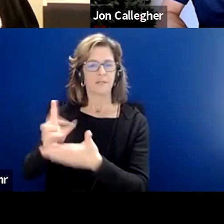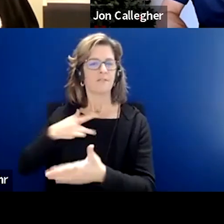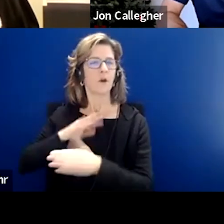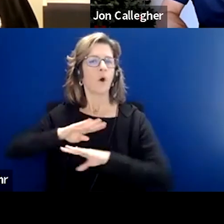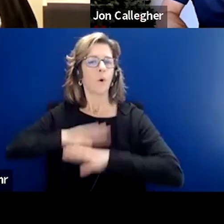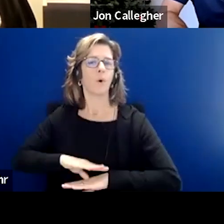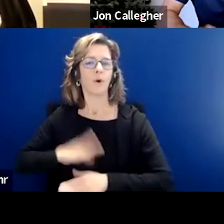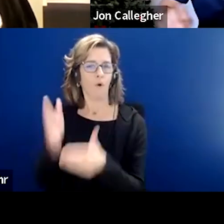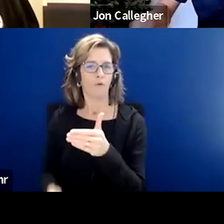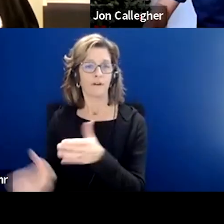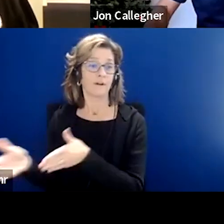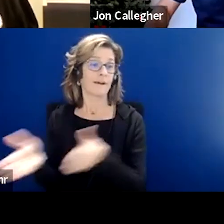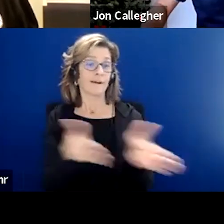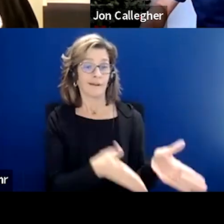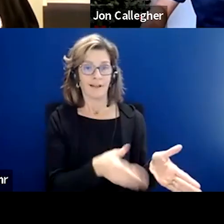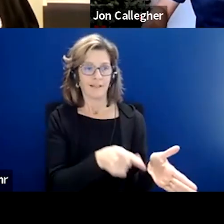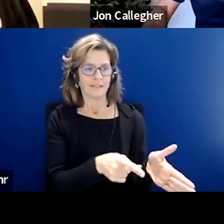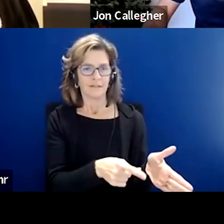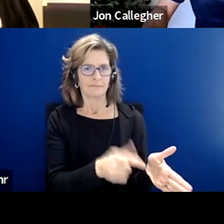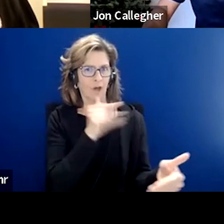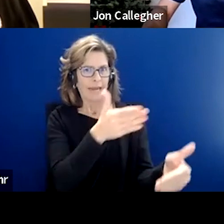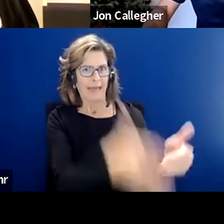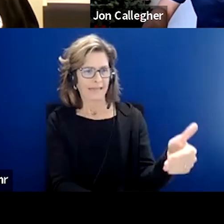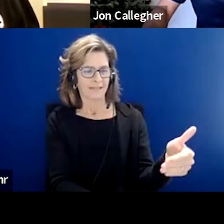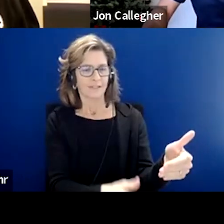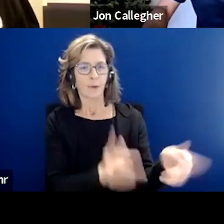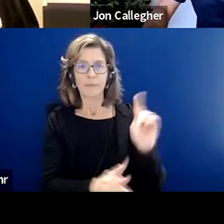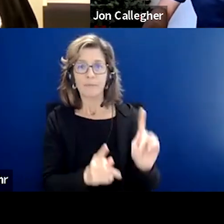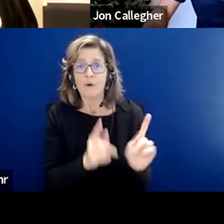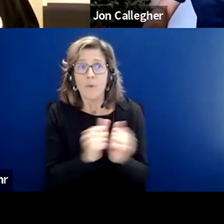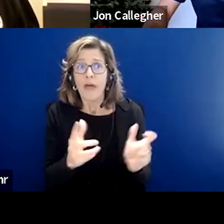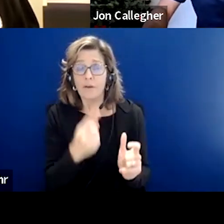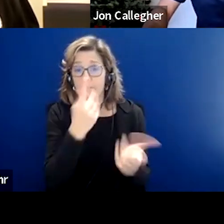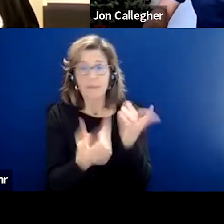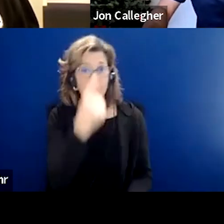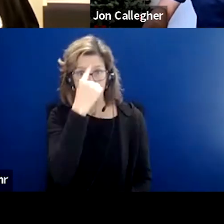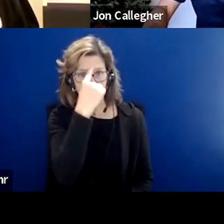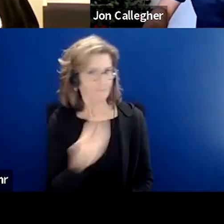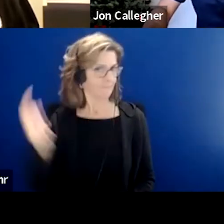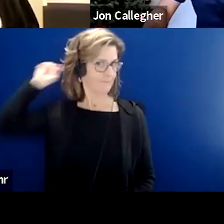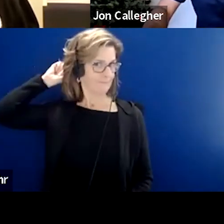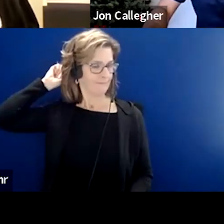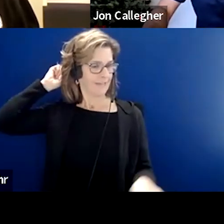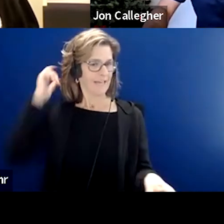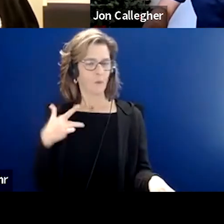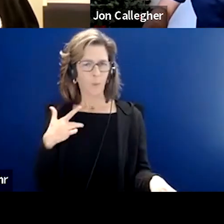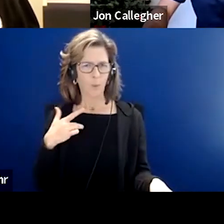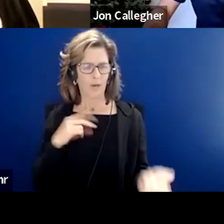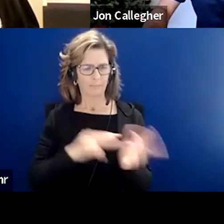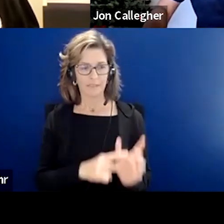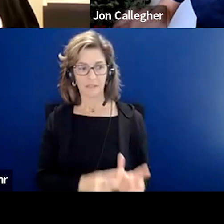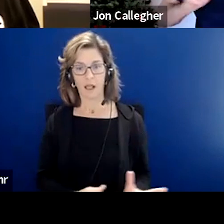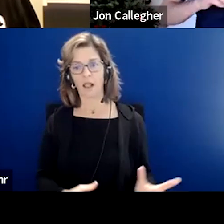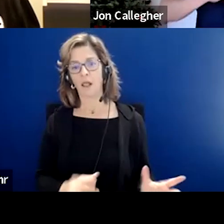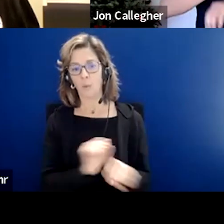seeps in, and people don't want to offer that sort of help because they think it's another responsibility on top of the work they're already there to do.